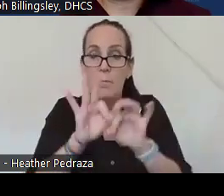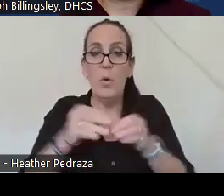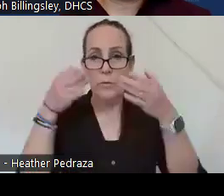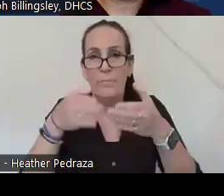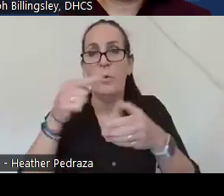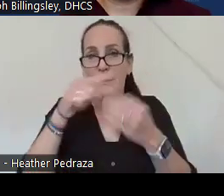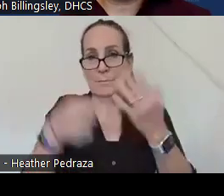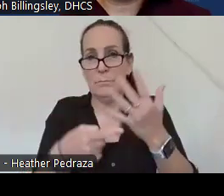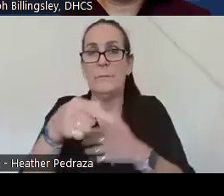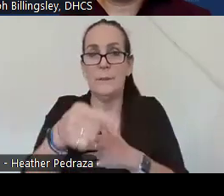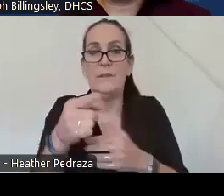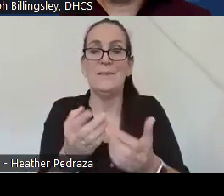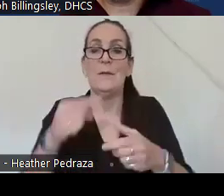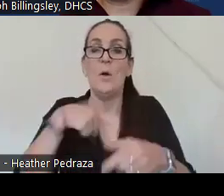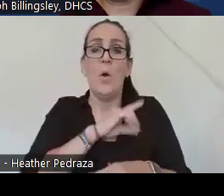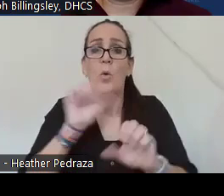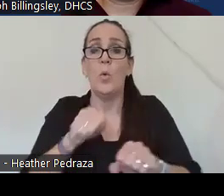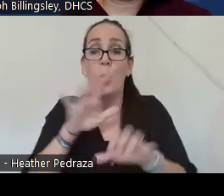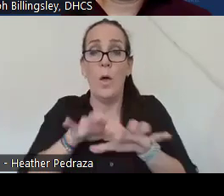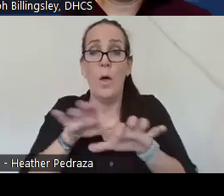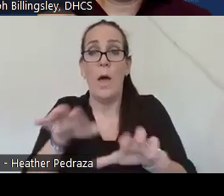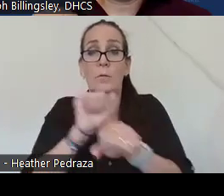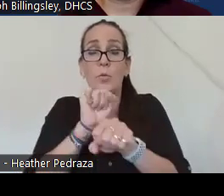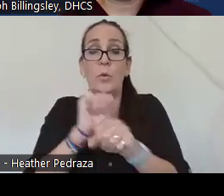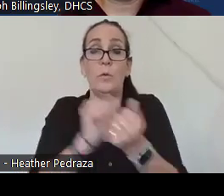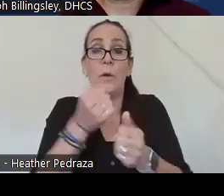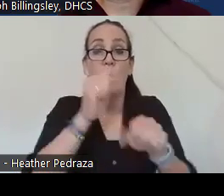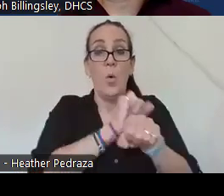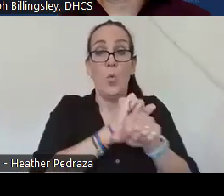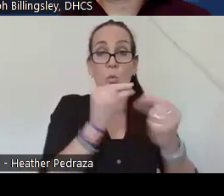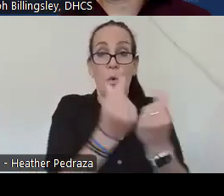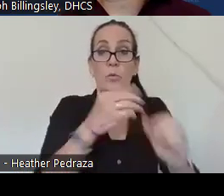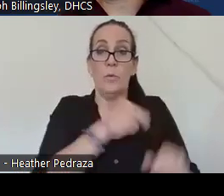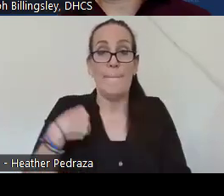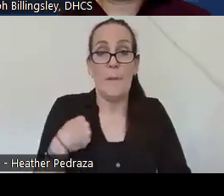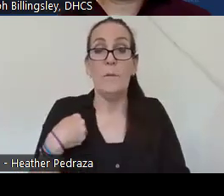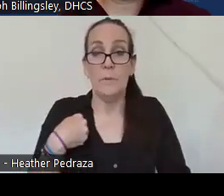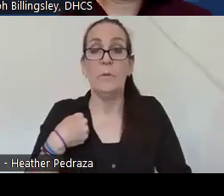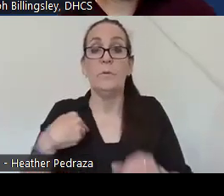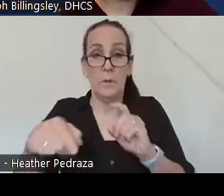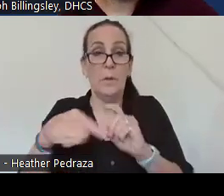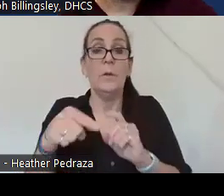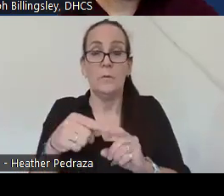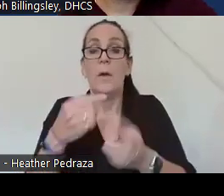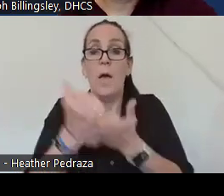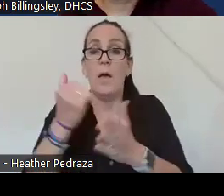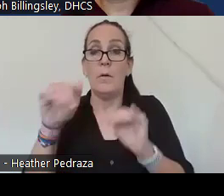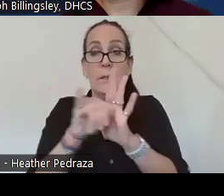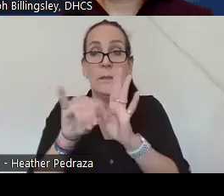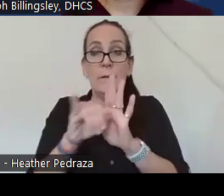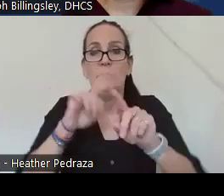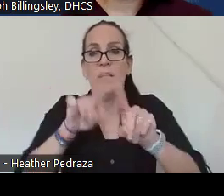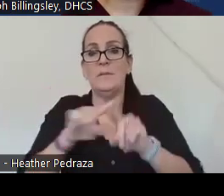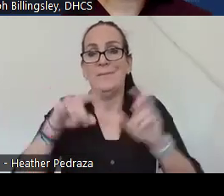actively working with our work group members and leadership to identify the most critical topics to cover next.